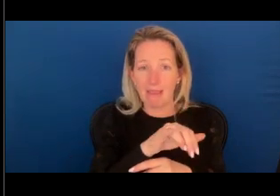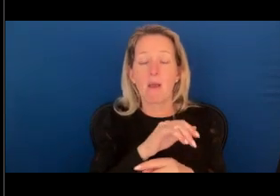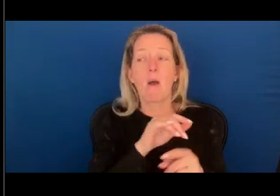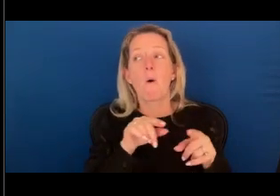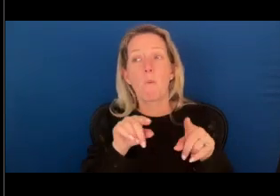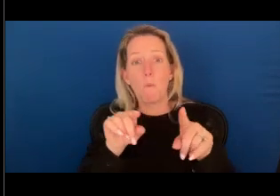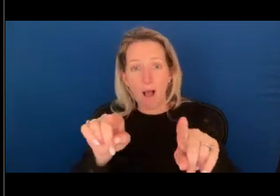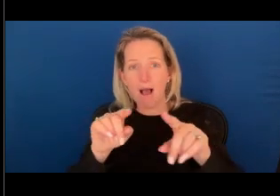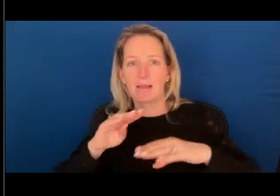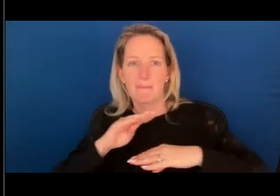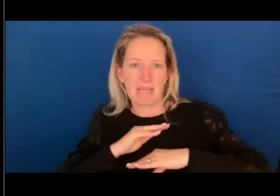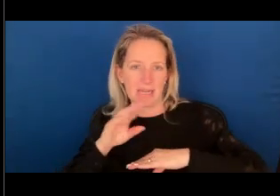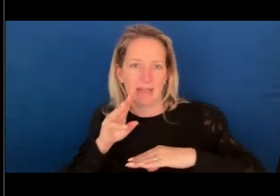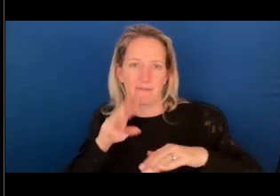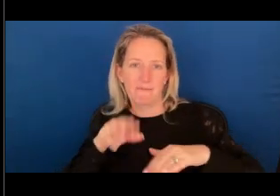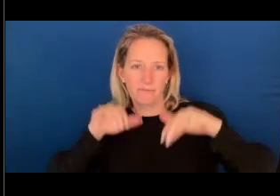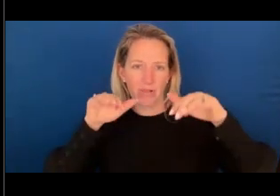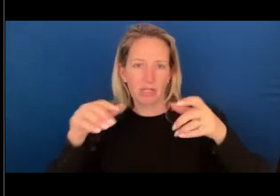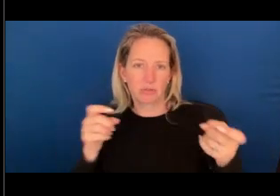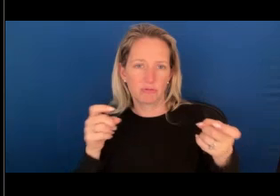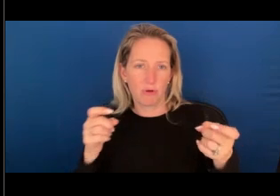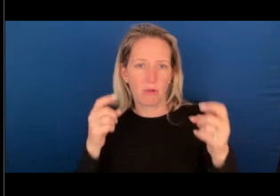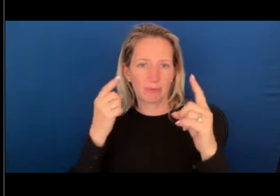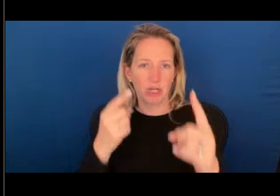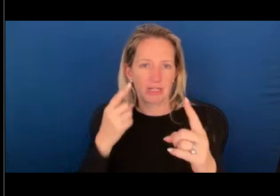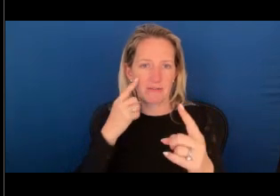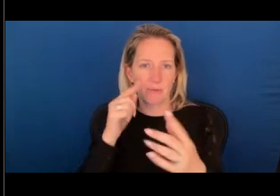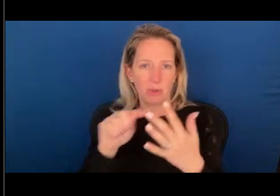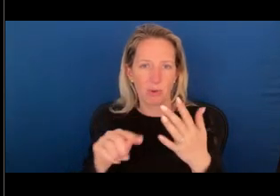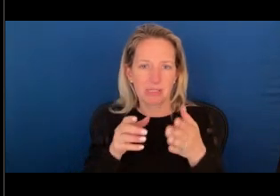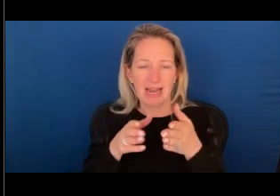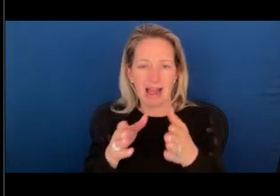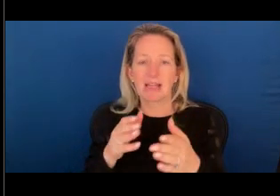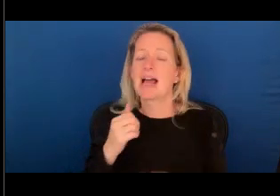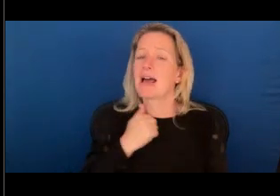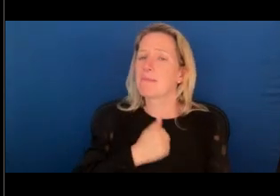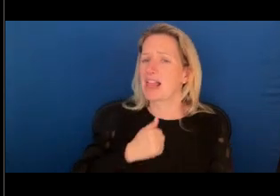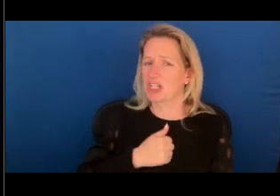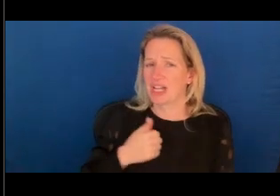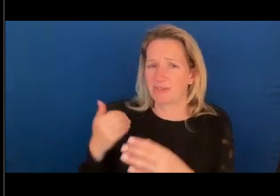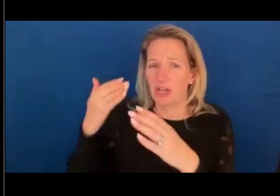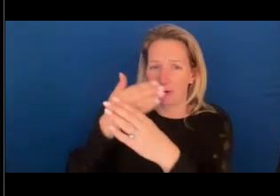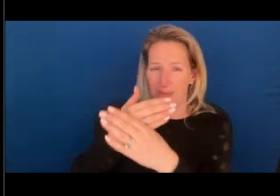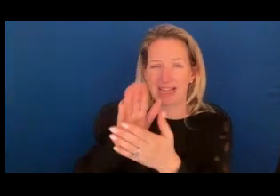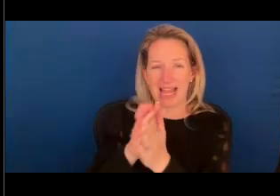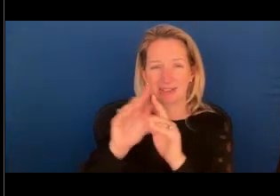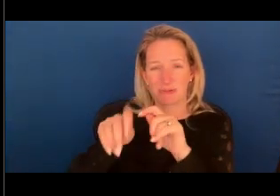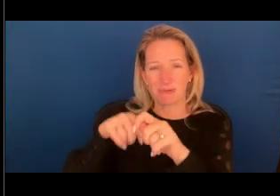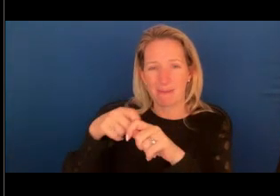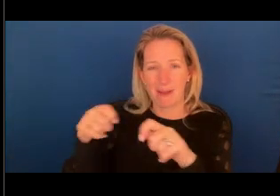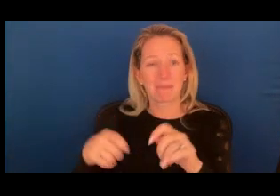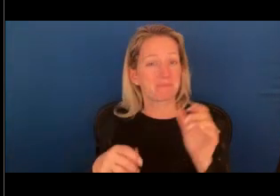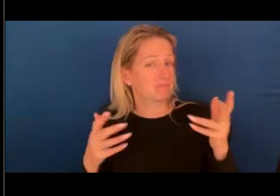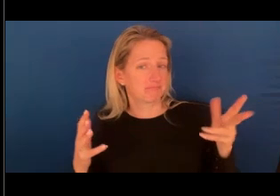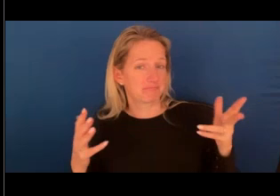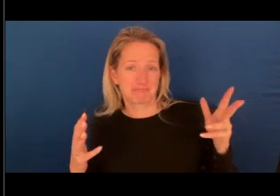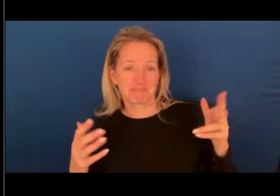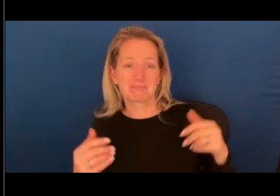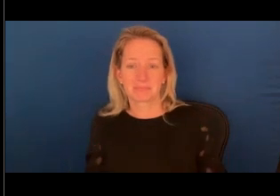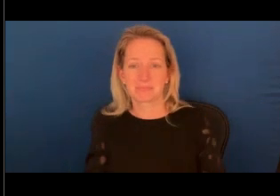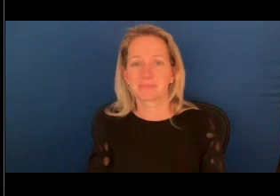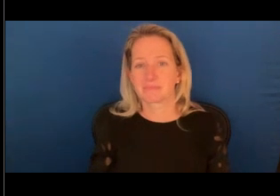control objective of those canals. I apologize for interrupting. I'm going to ask that you wrap up real quick. Yes. Oh, perfect then. Yeah, we're going to move